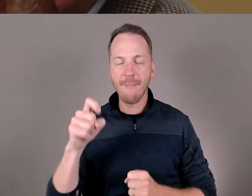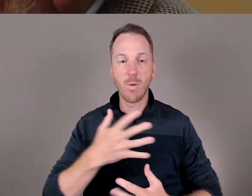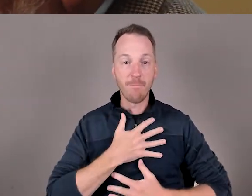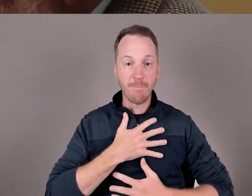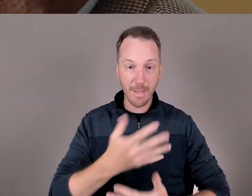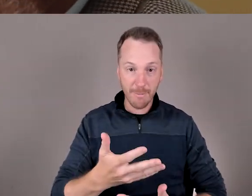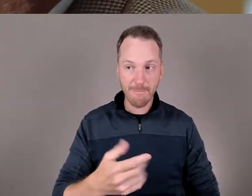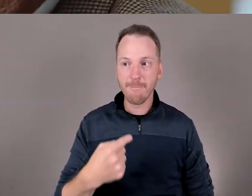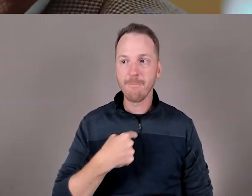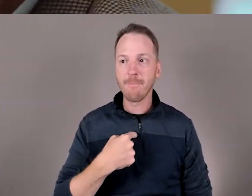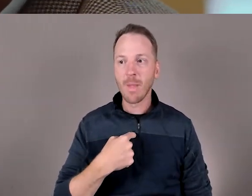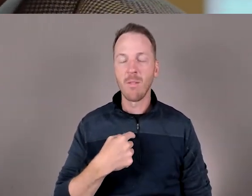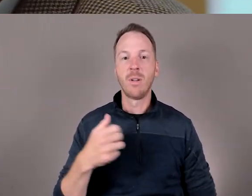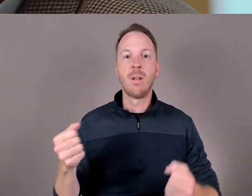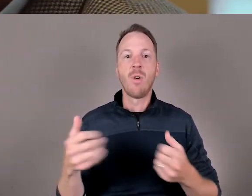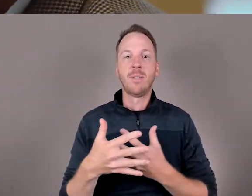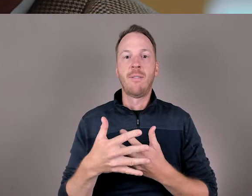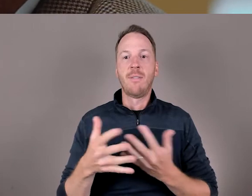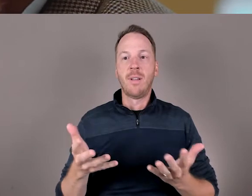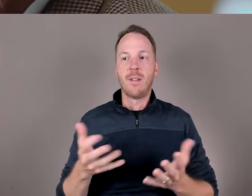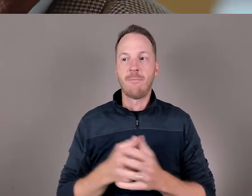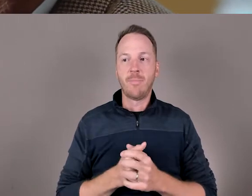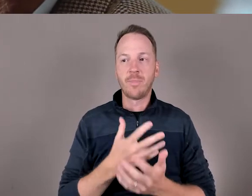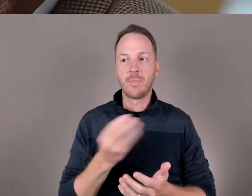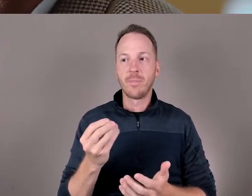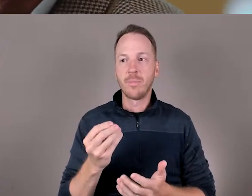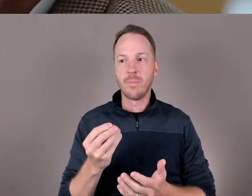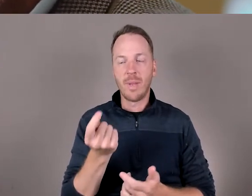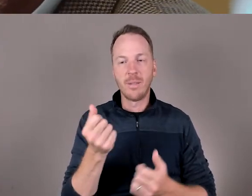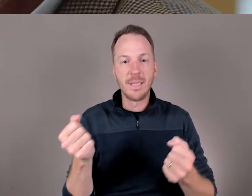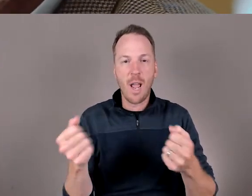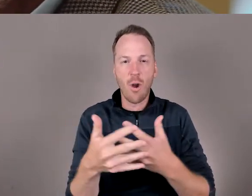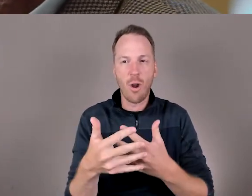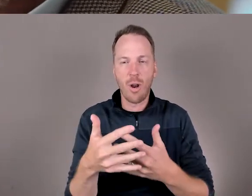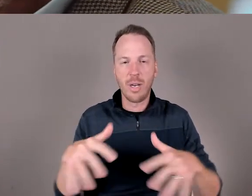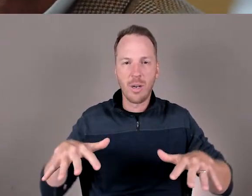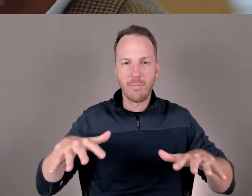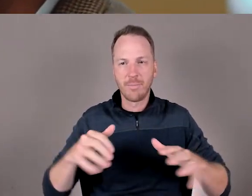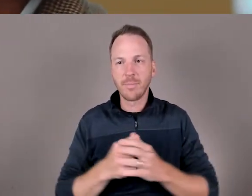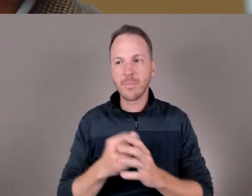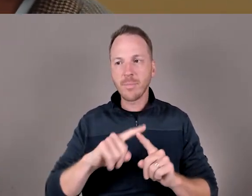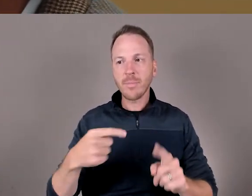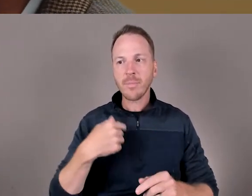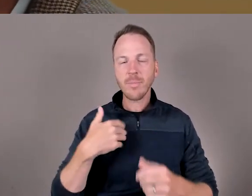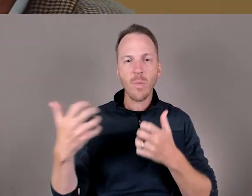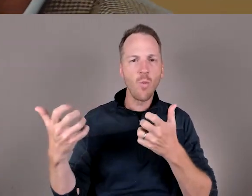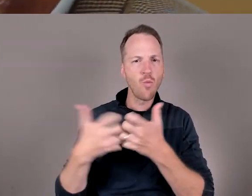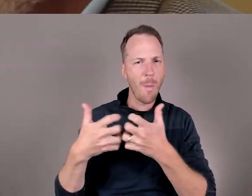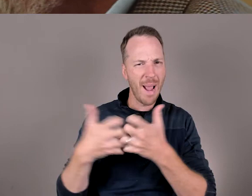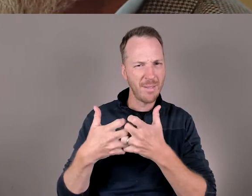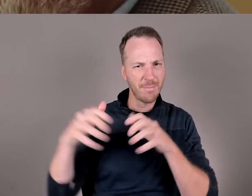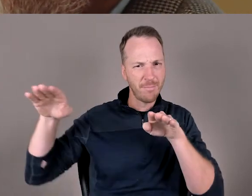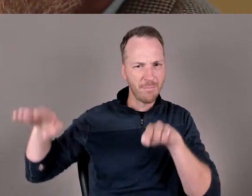admit to you that I was apprehensive and a little bit scared. But I had a roommate, and